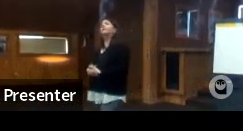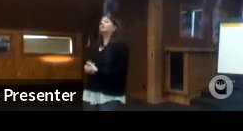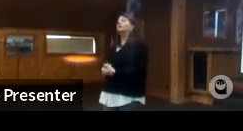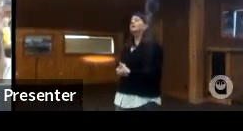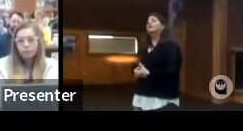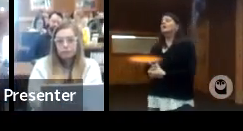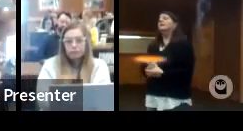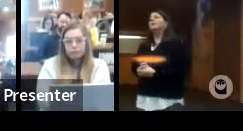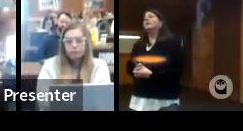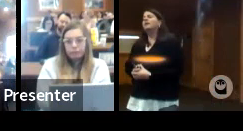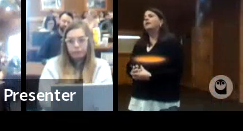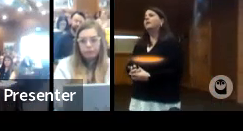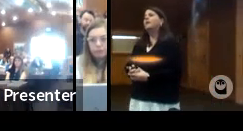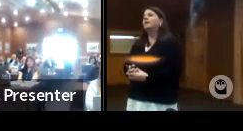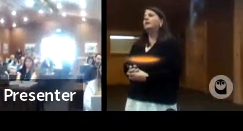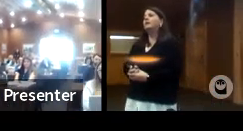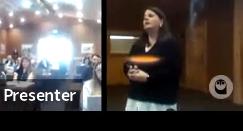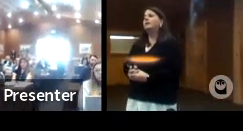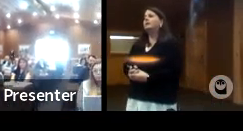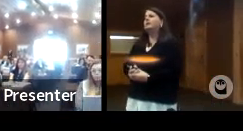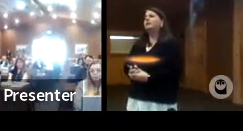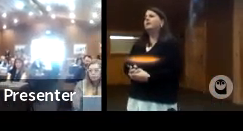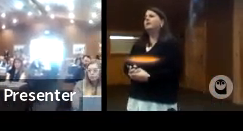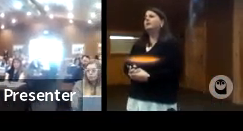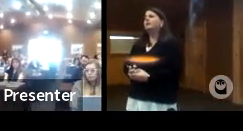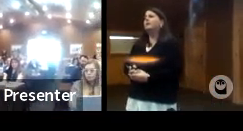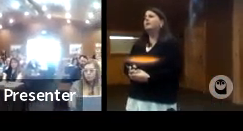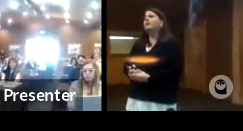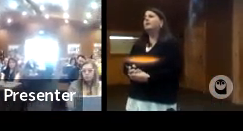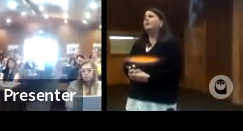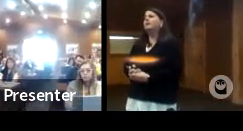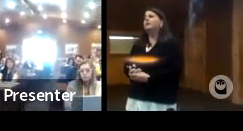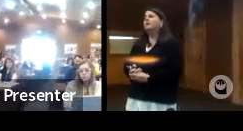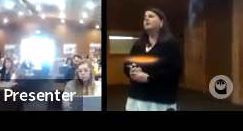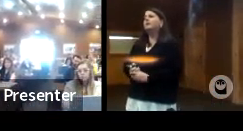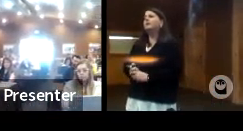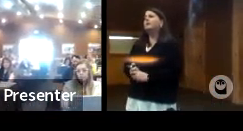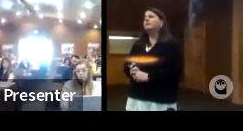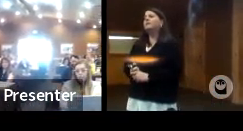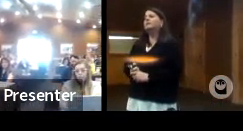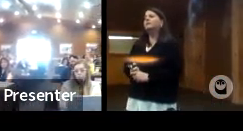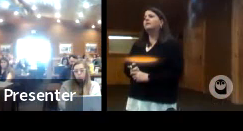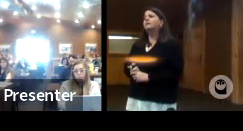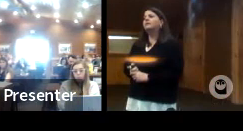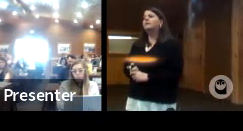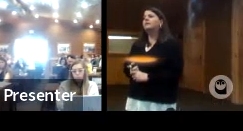Danette? I just want to mention back to that previous comment about testifying that you have worked with the victim. And when you're making the decision whether